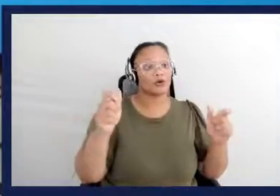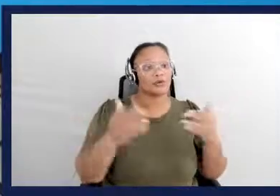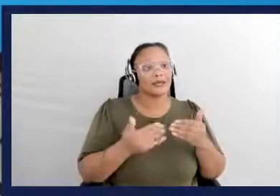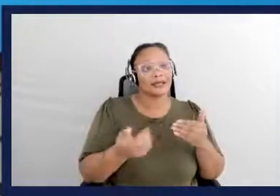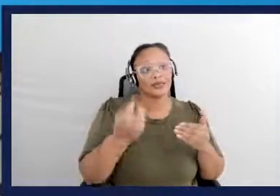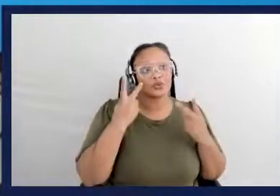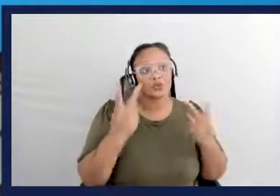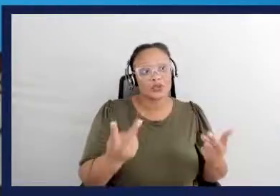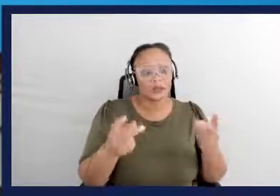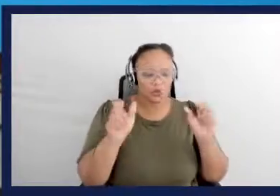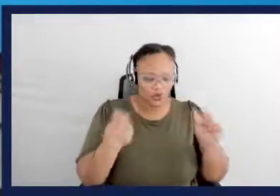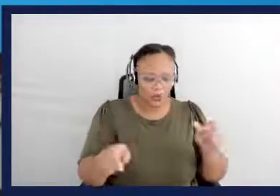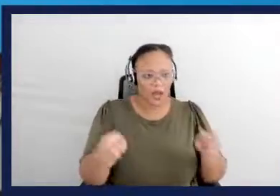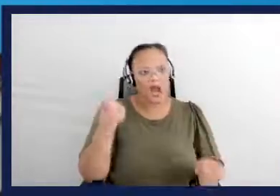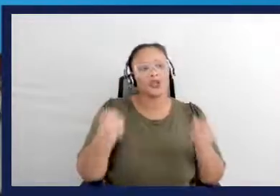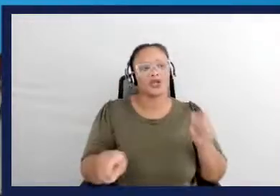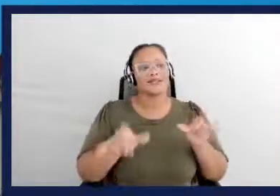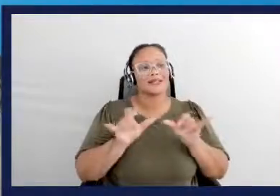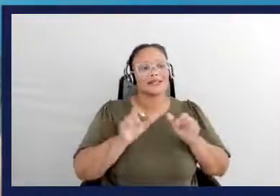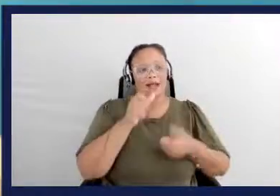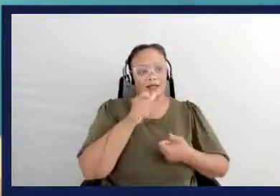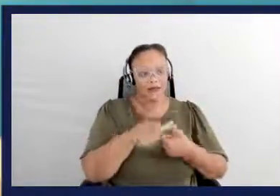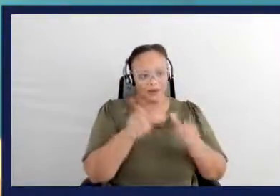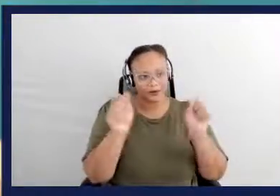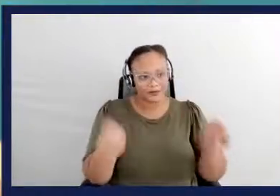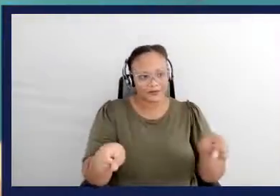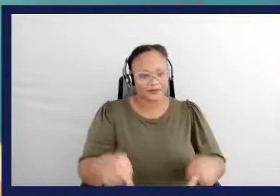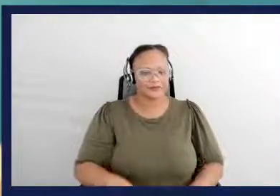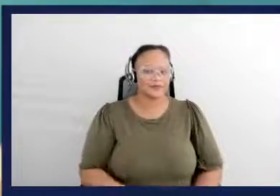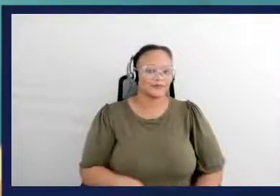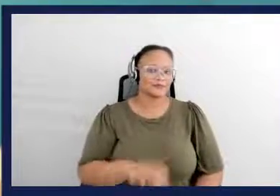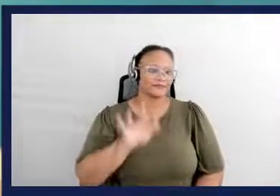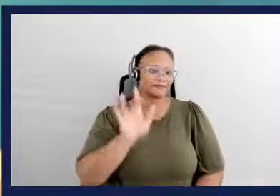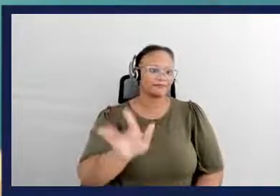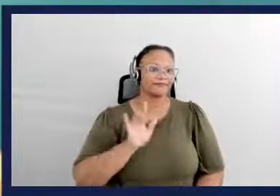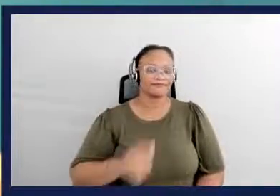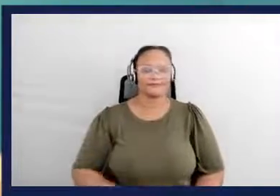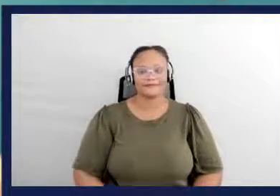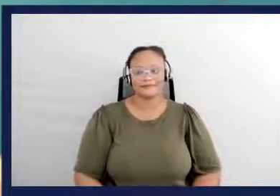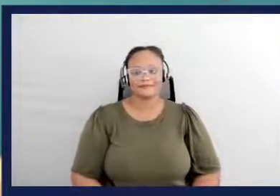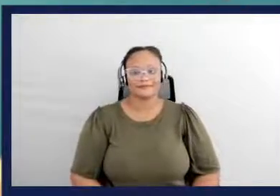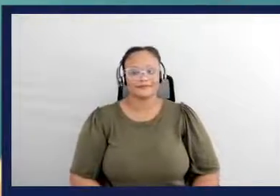use. So if they select the big, it'll